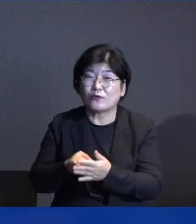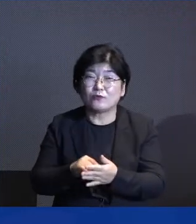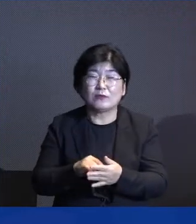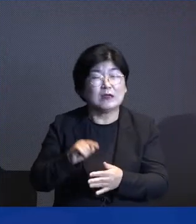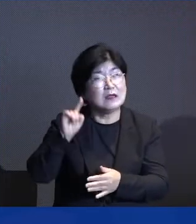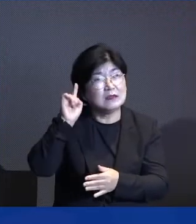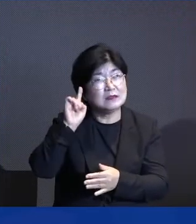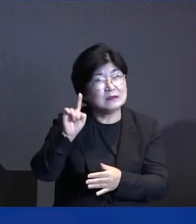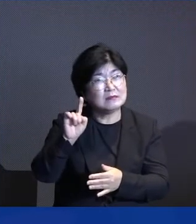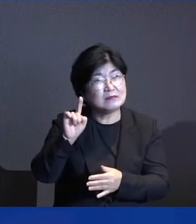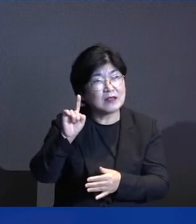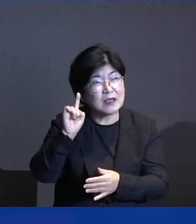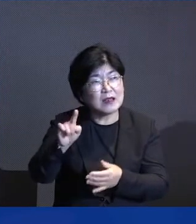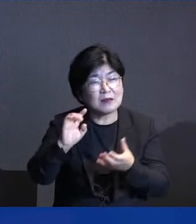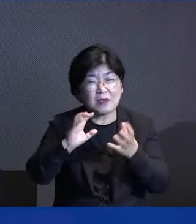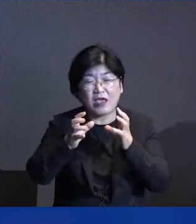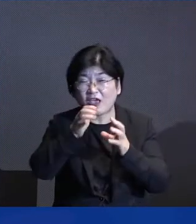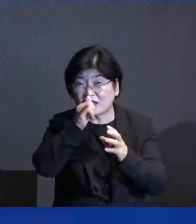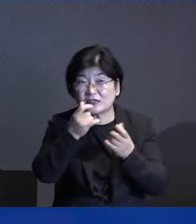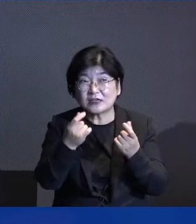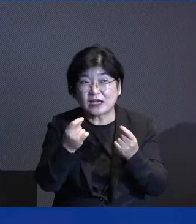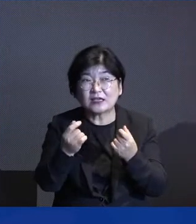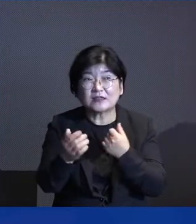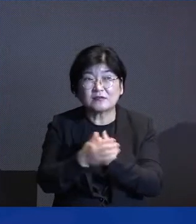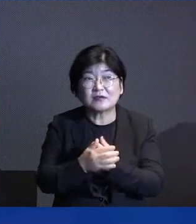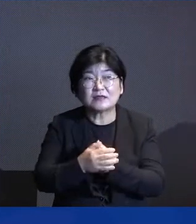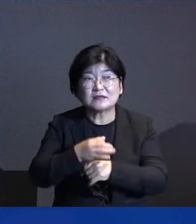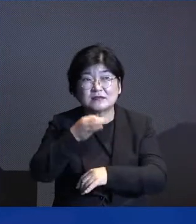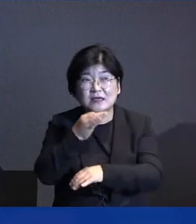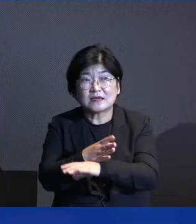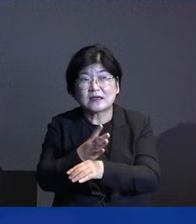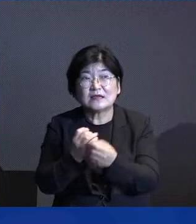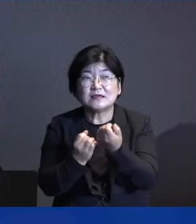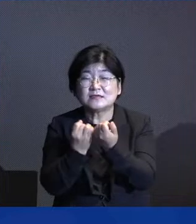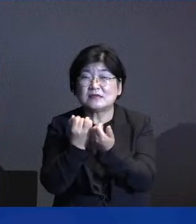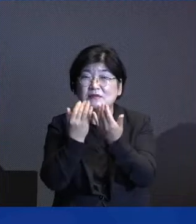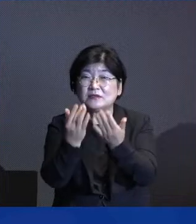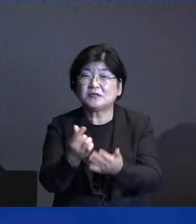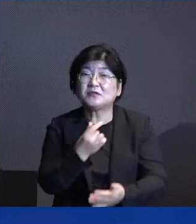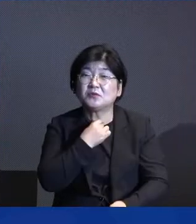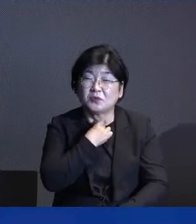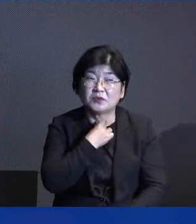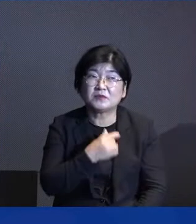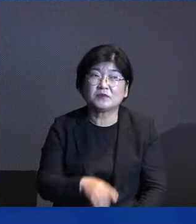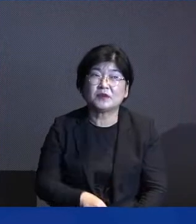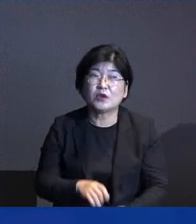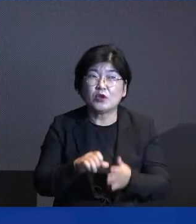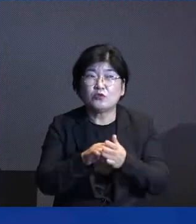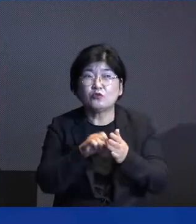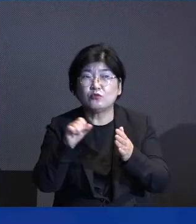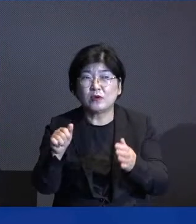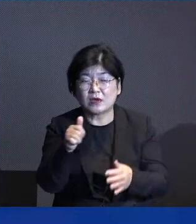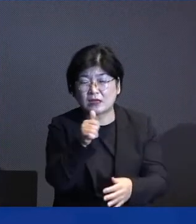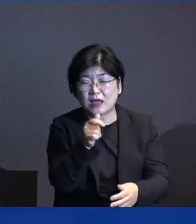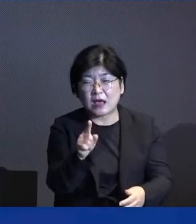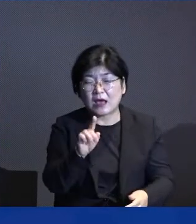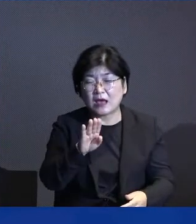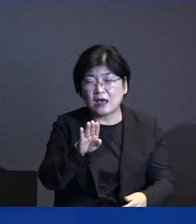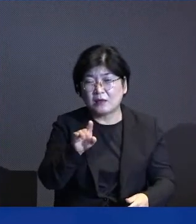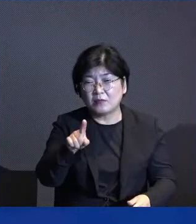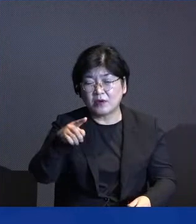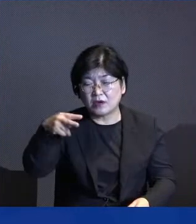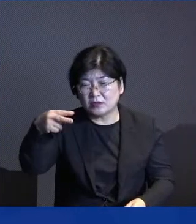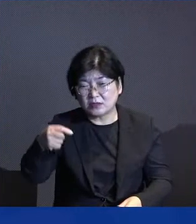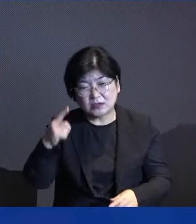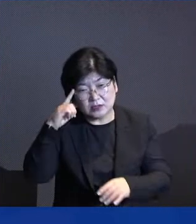keep it pretty short. A famous Harvard study of 75 years